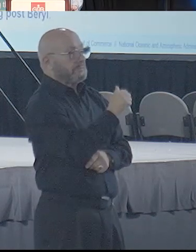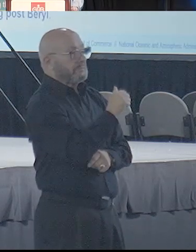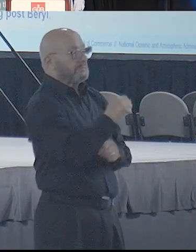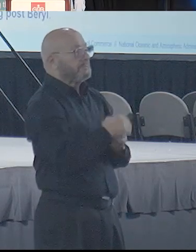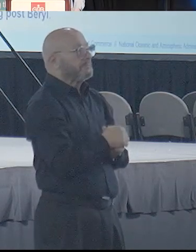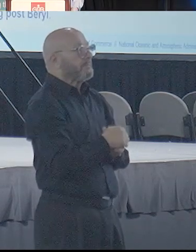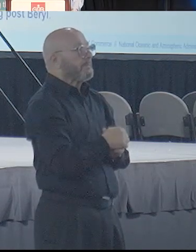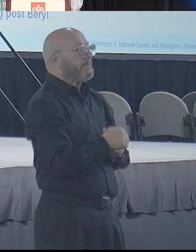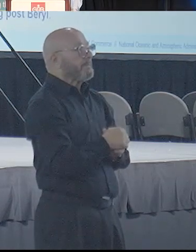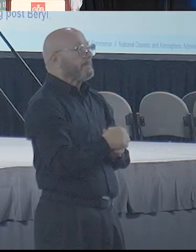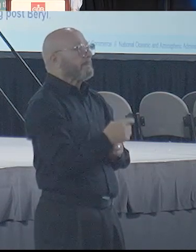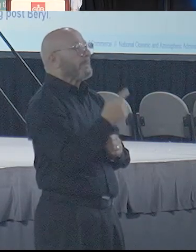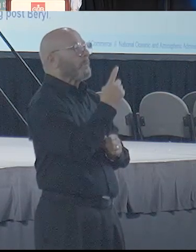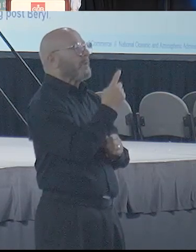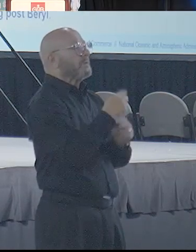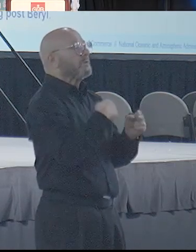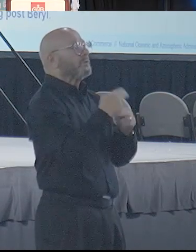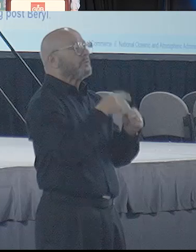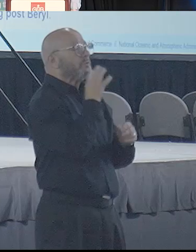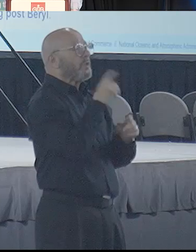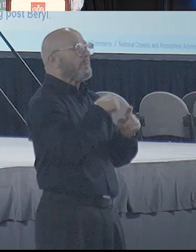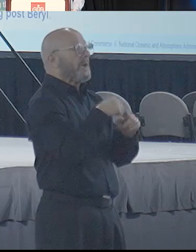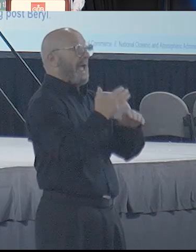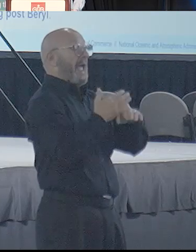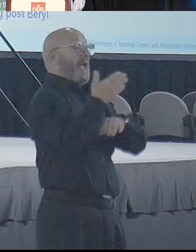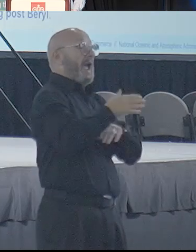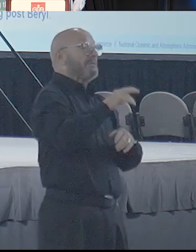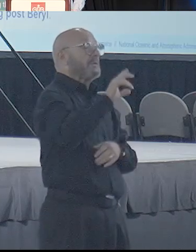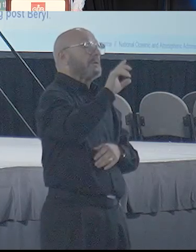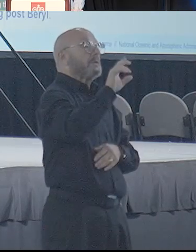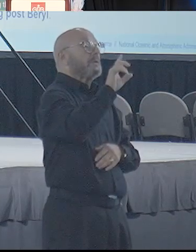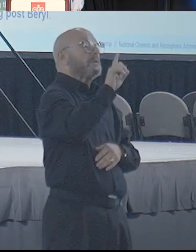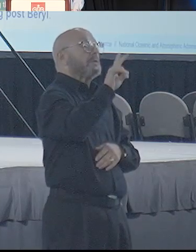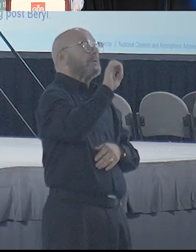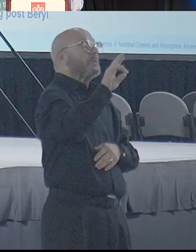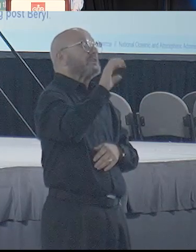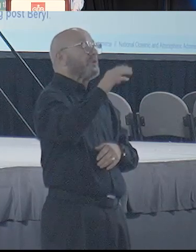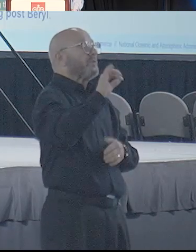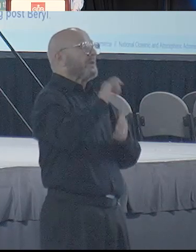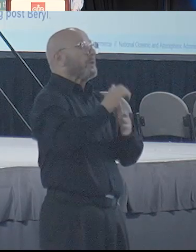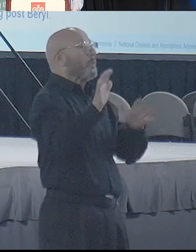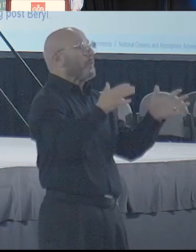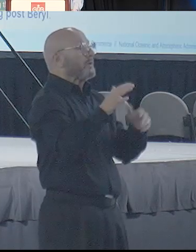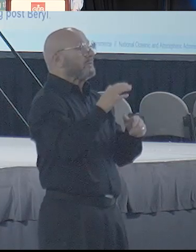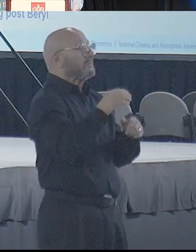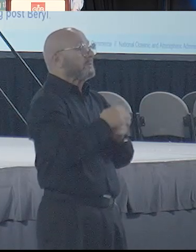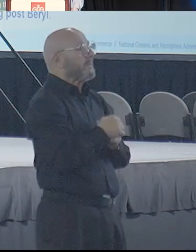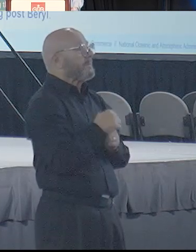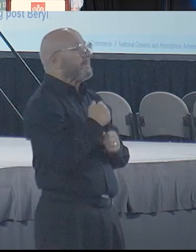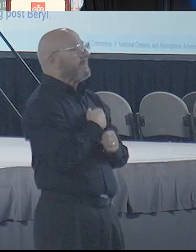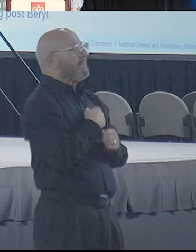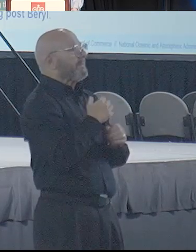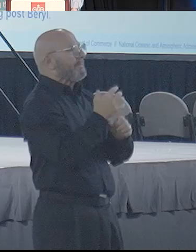So one other slide I want to talk about with post-derecho is we had this partnership with the Houston Health Department, and